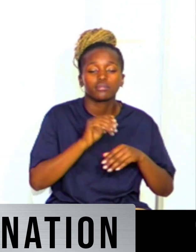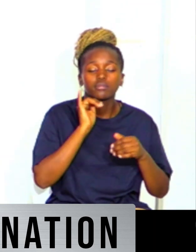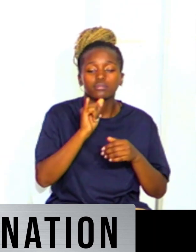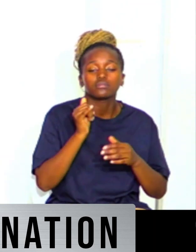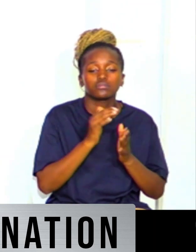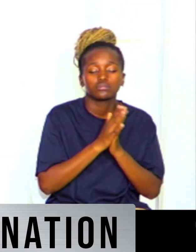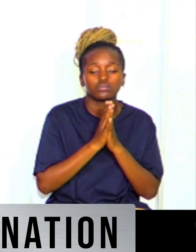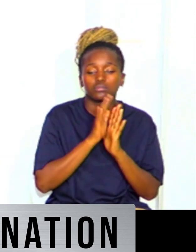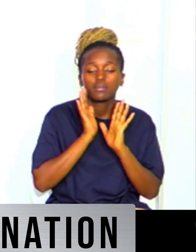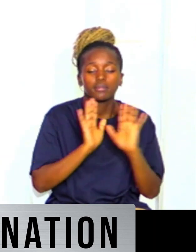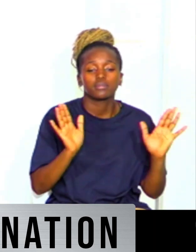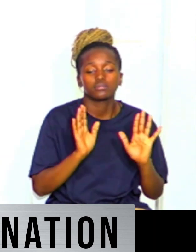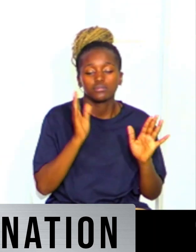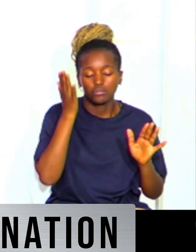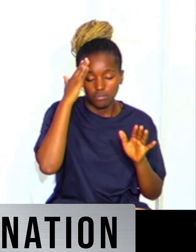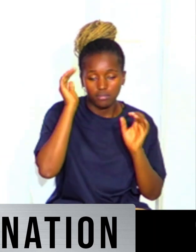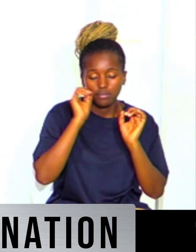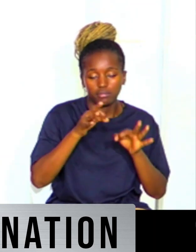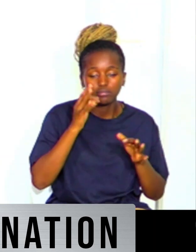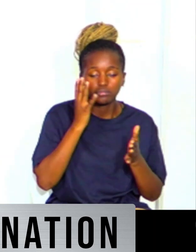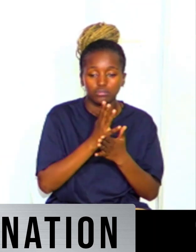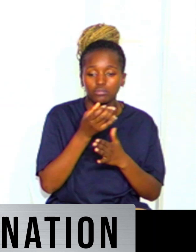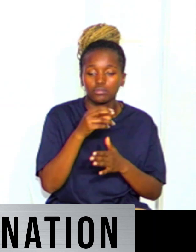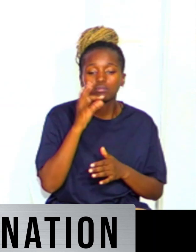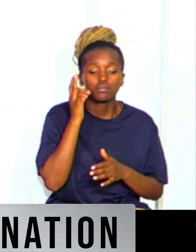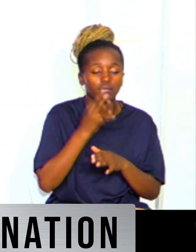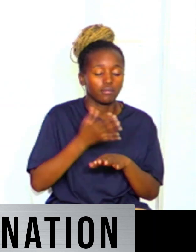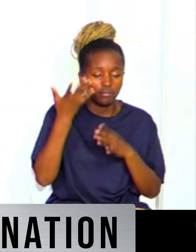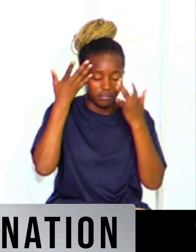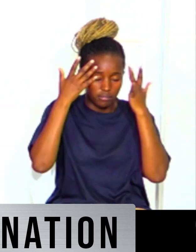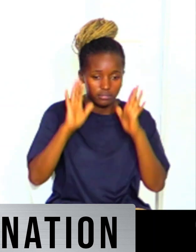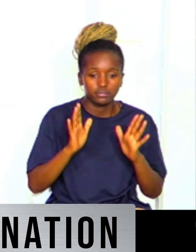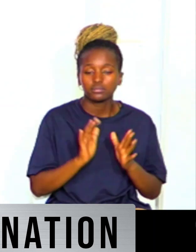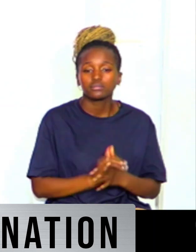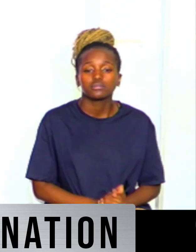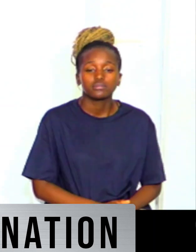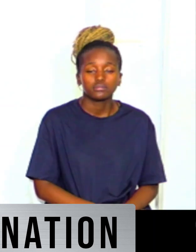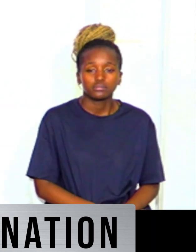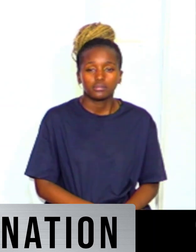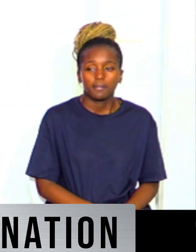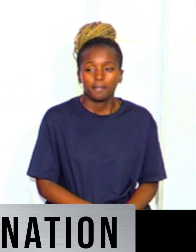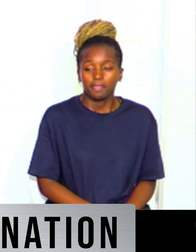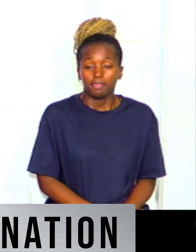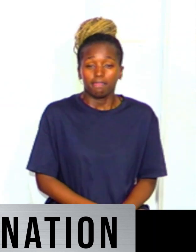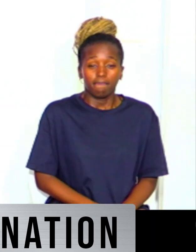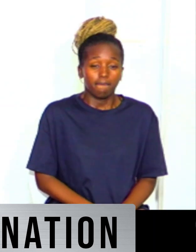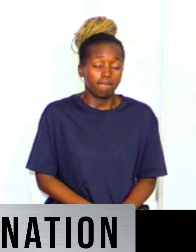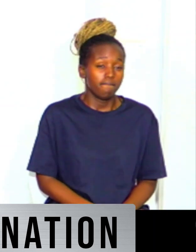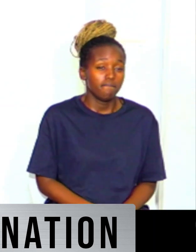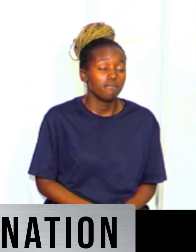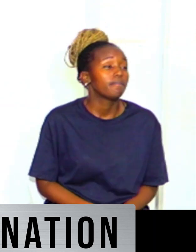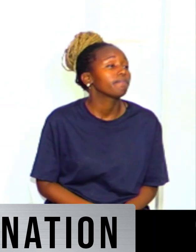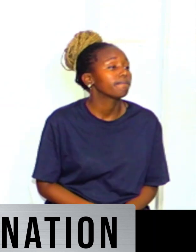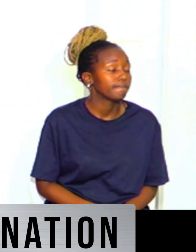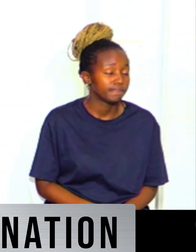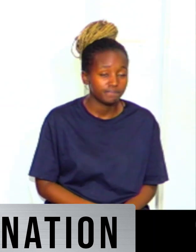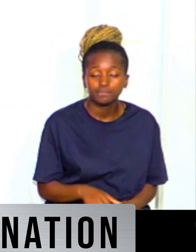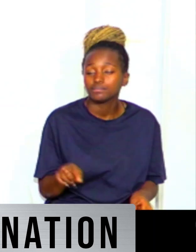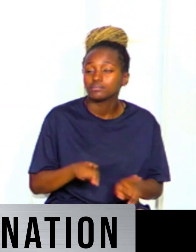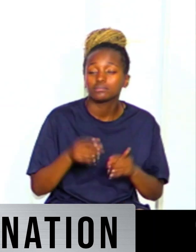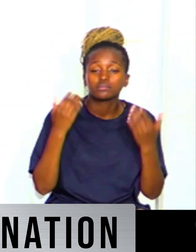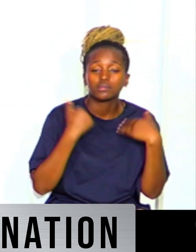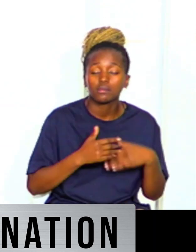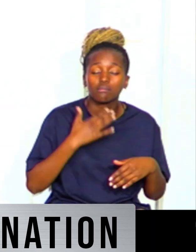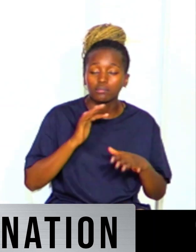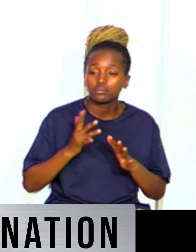alleged that the governor of Trans Nzoia County. Yeah. Yes. Let me congratulate you. You're a Gen Z. Yeah. At